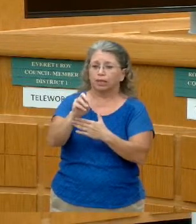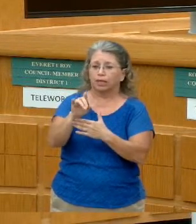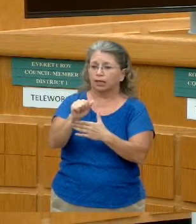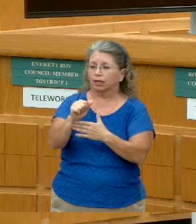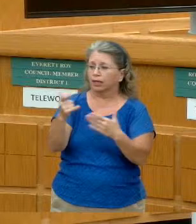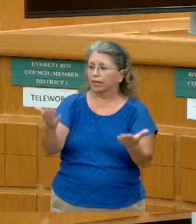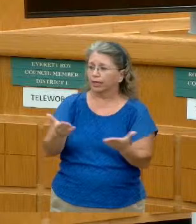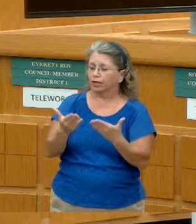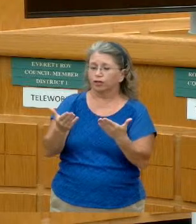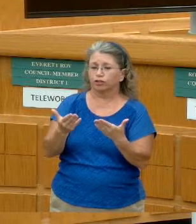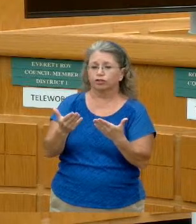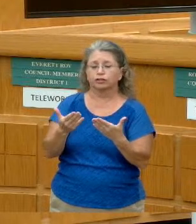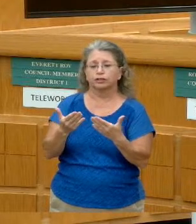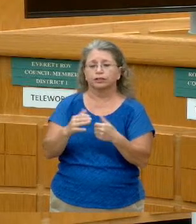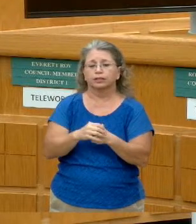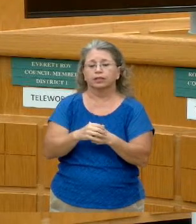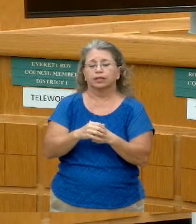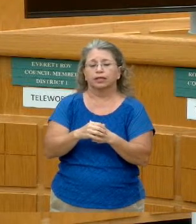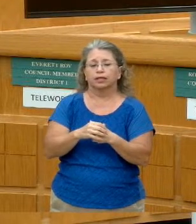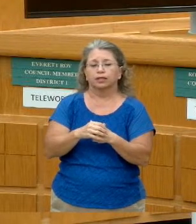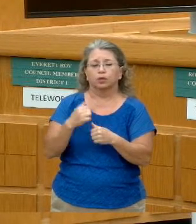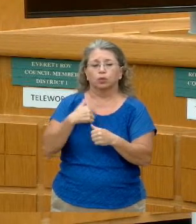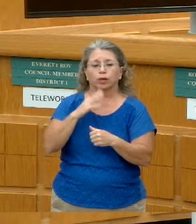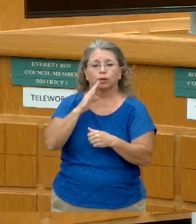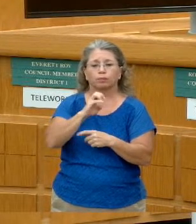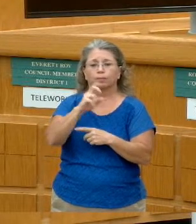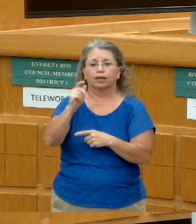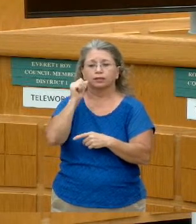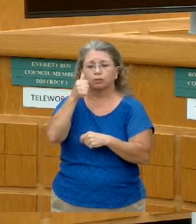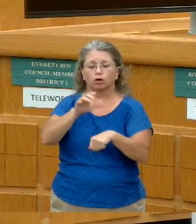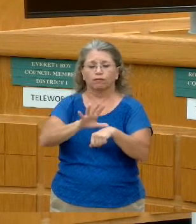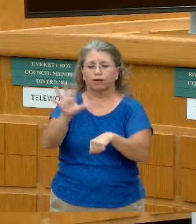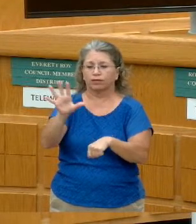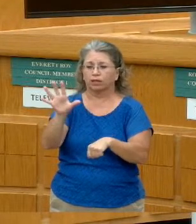covering today's press briefing. We'll be back tomorrow at